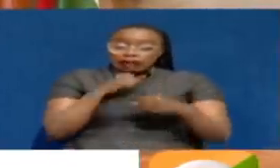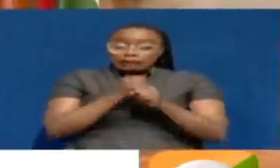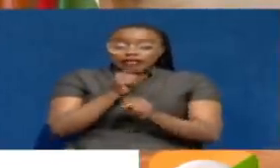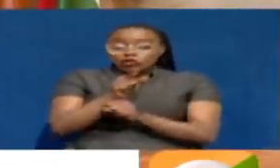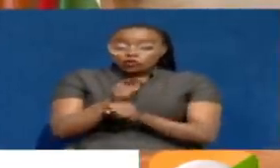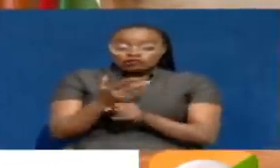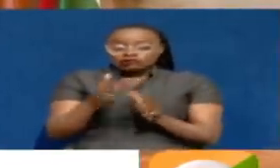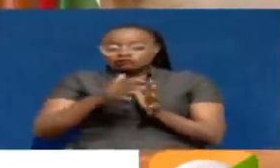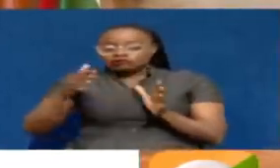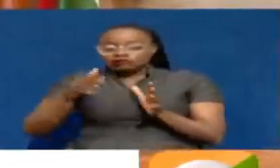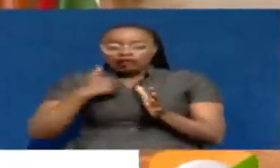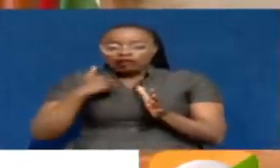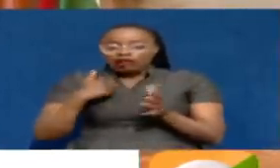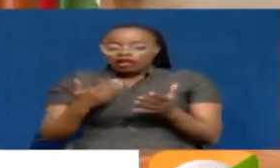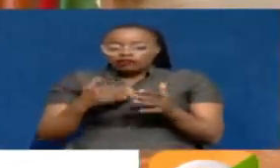throw your timelines into a spin?